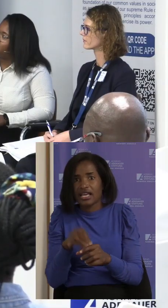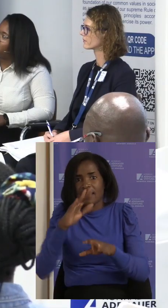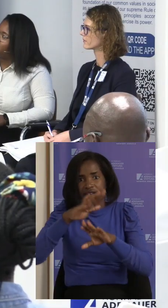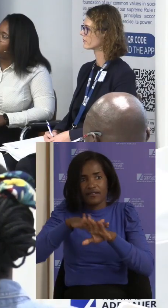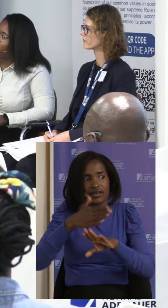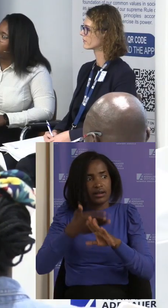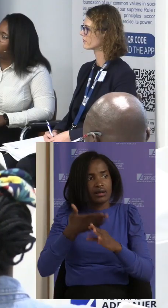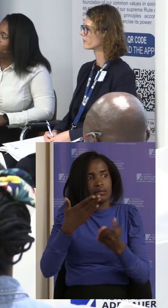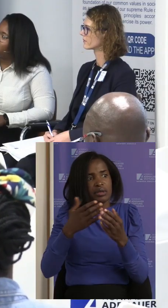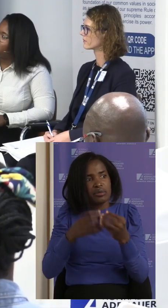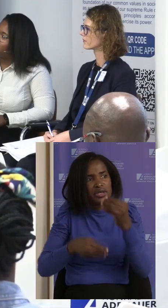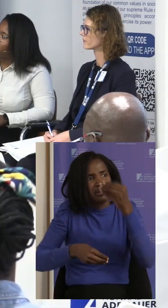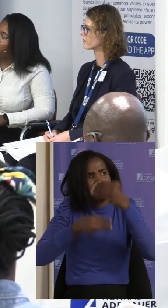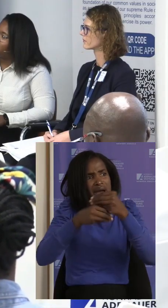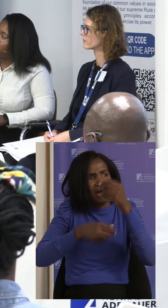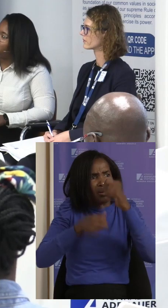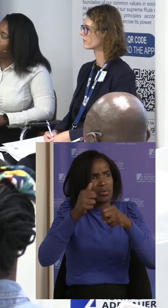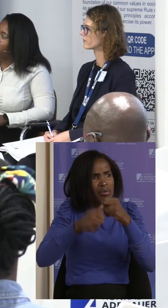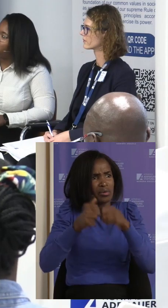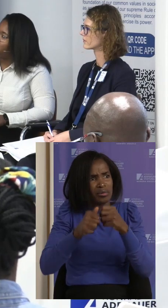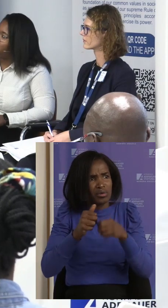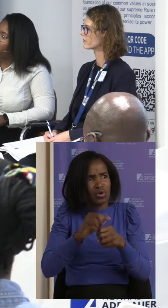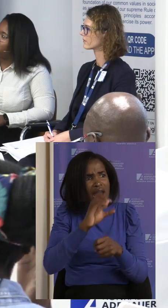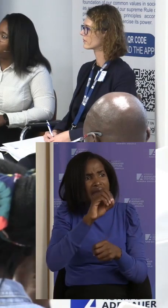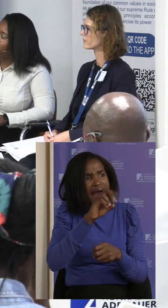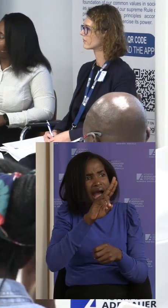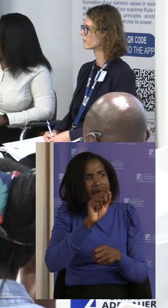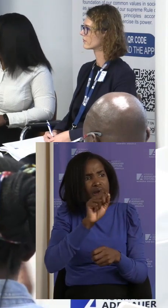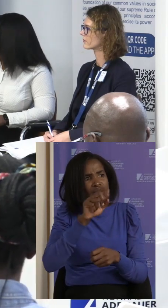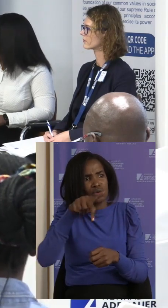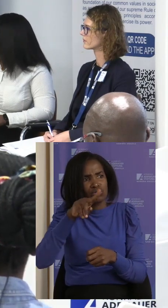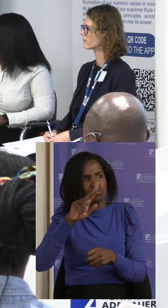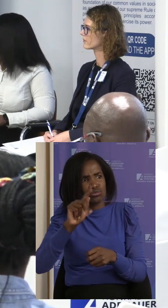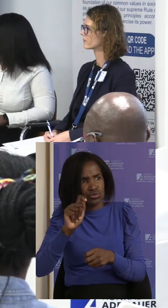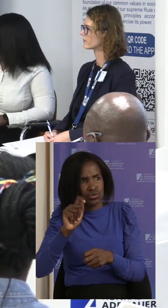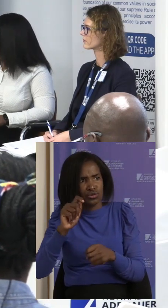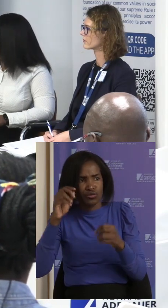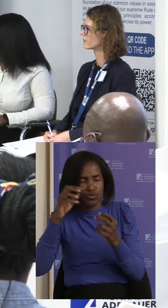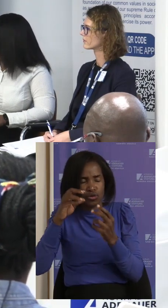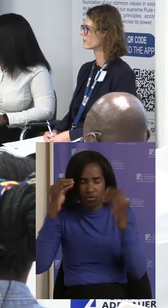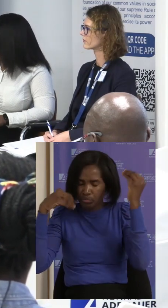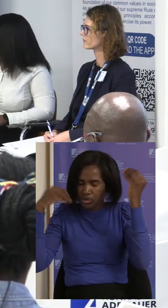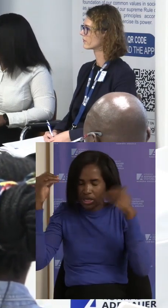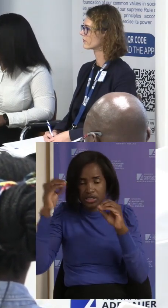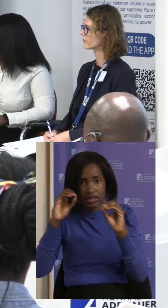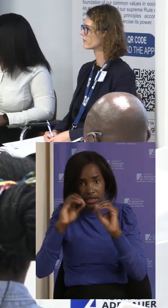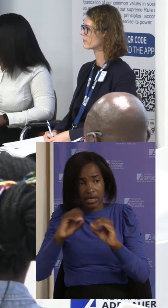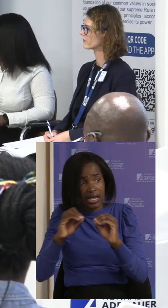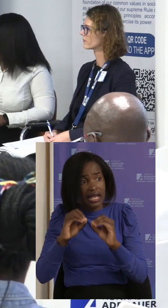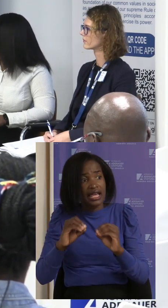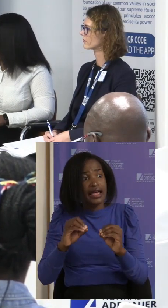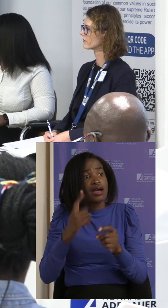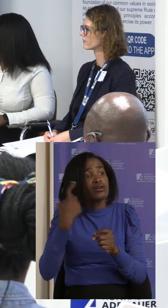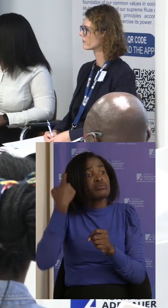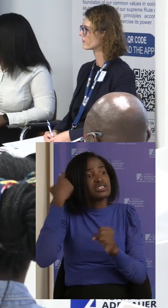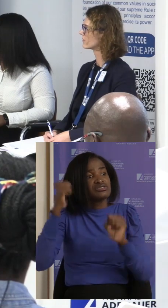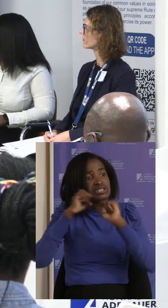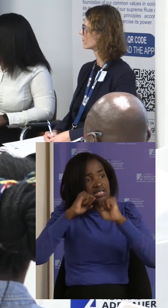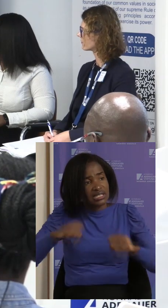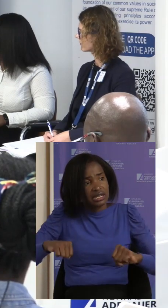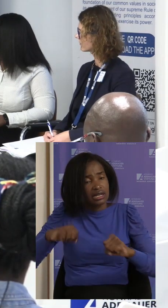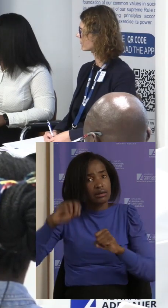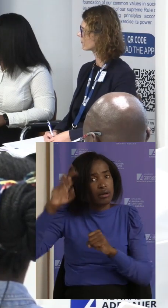exacerbated by the dilemma of not having an output for tertiary. So the policy decision of the Ministry of Education,